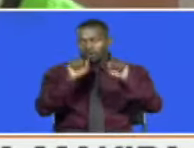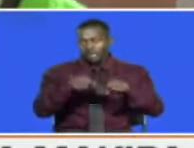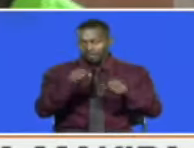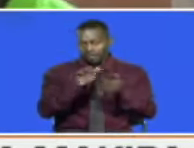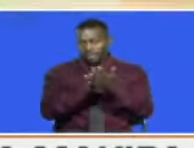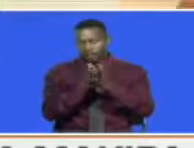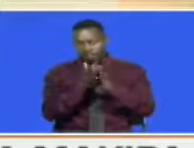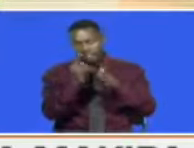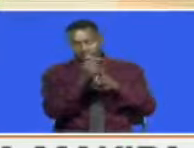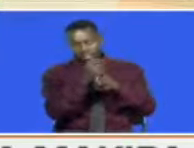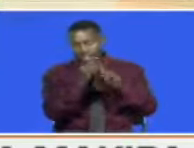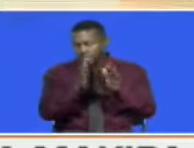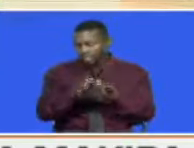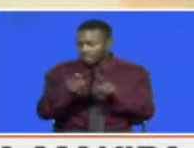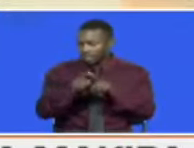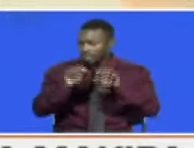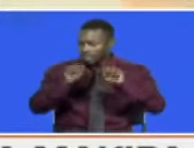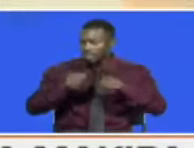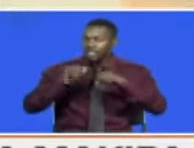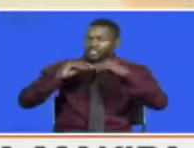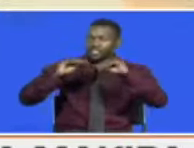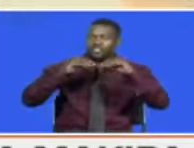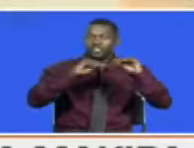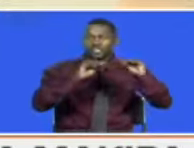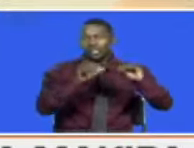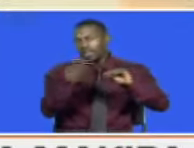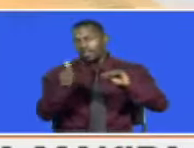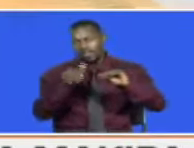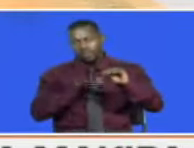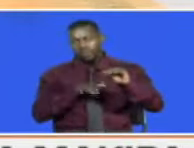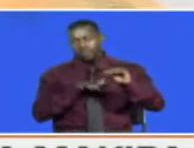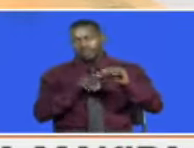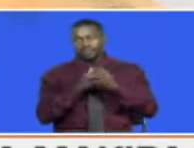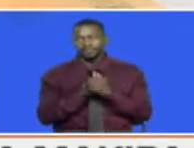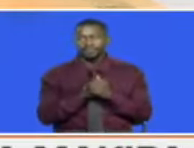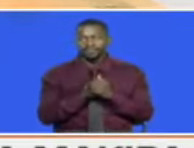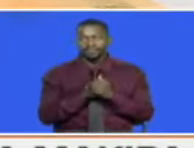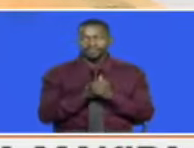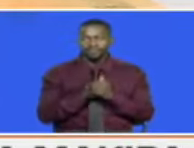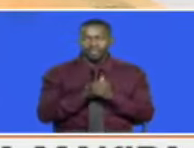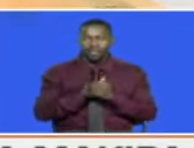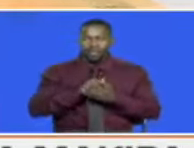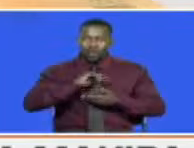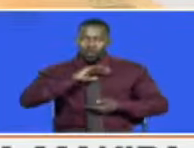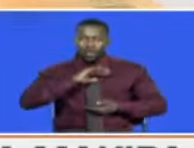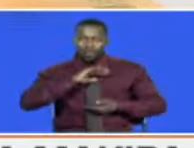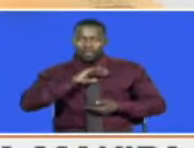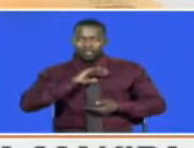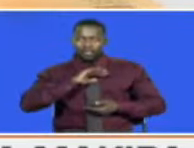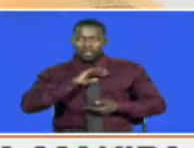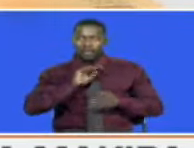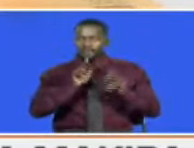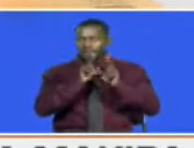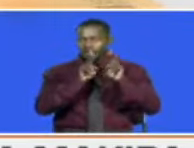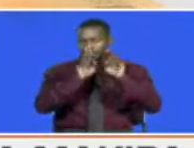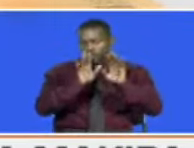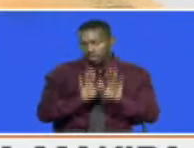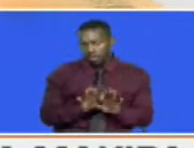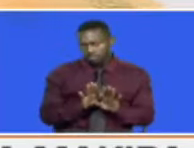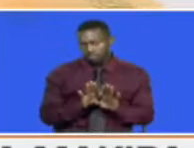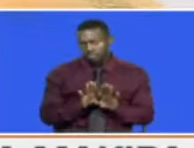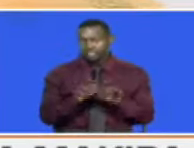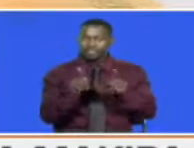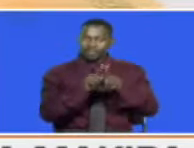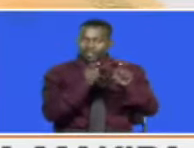goalkeeper trainers. We can teach other women to be goalkeeper trainers. The goalkeepers in Kenya are good enough. They